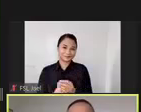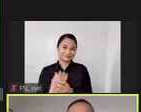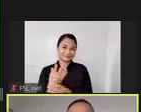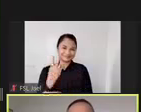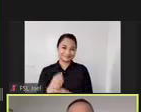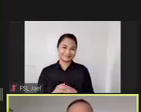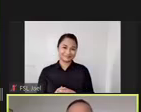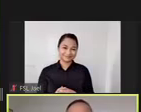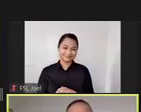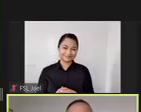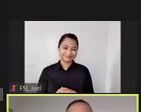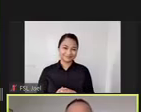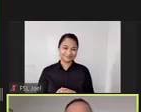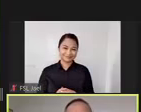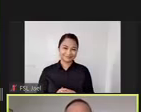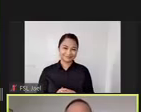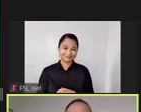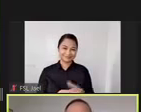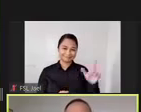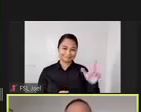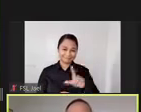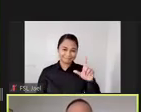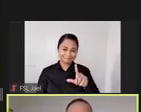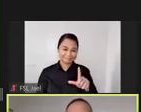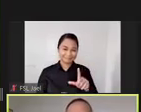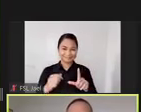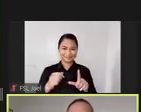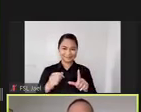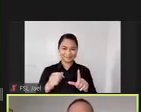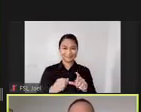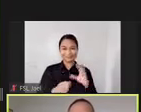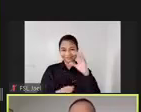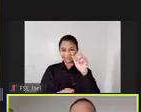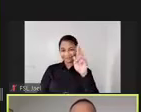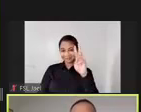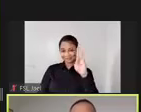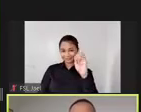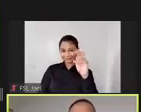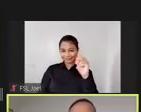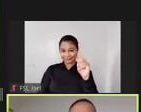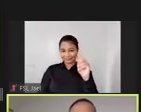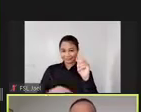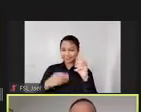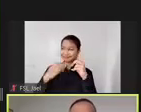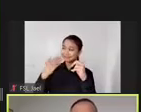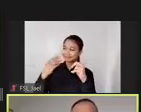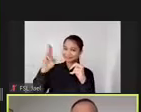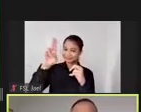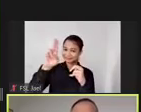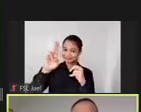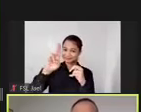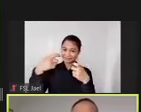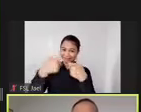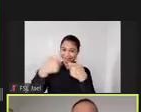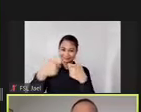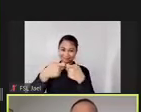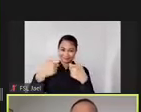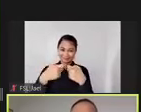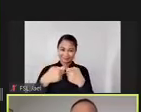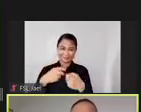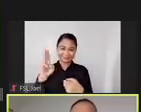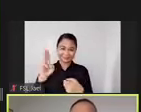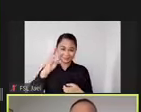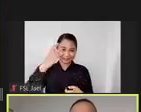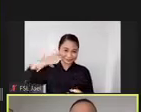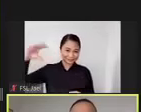is what makes the future generation stand, and helping them appreciate its limitless benefits and unleash its full